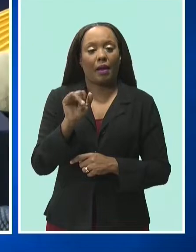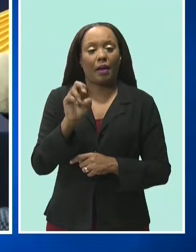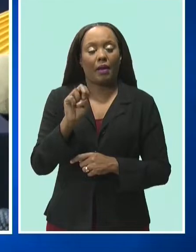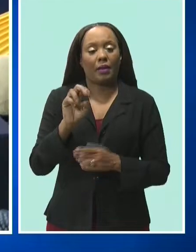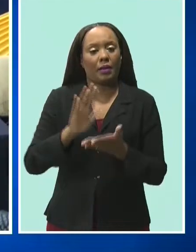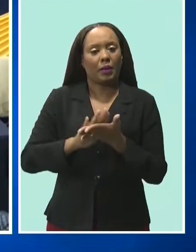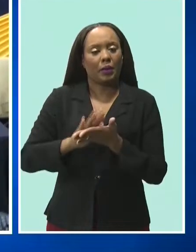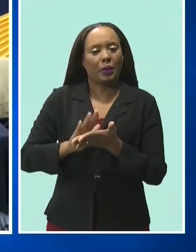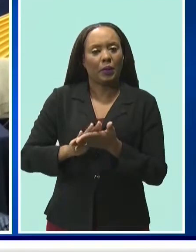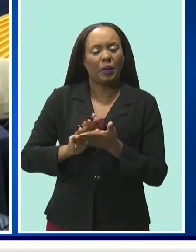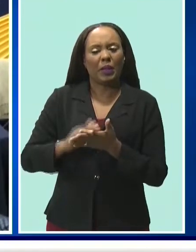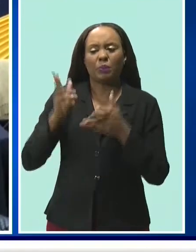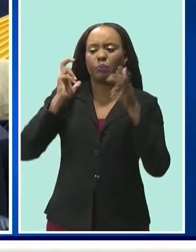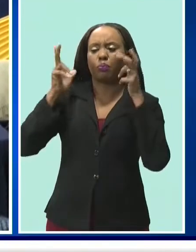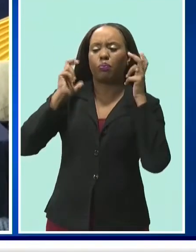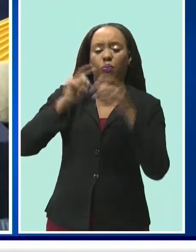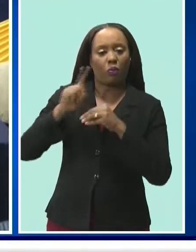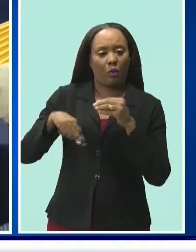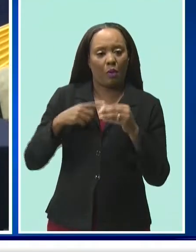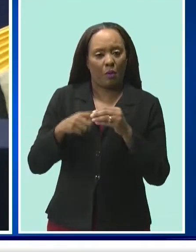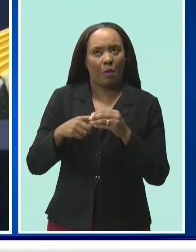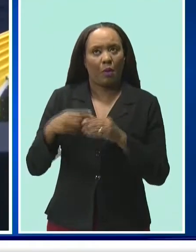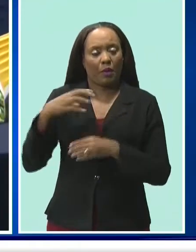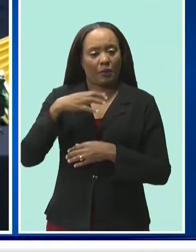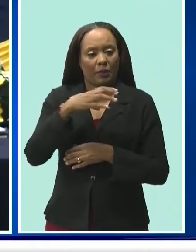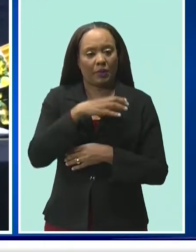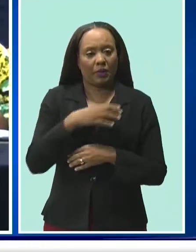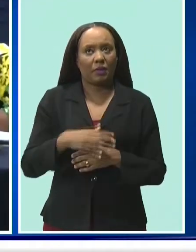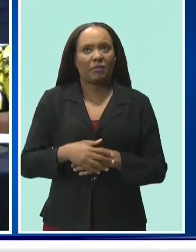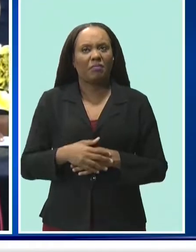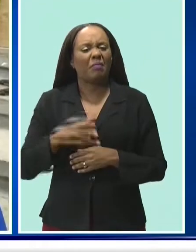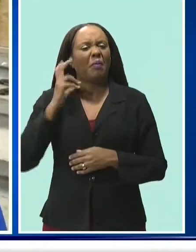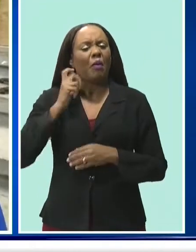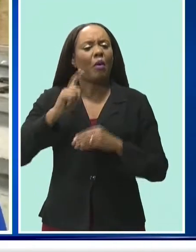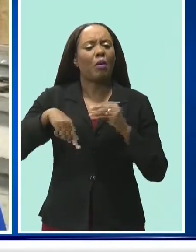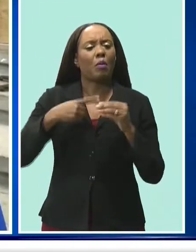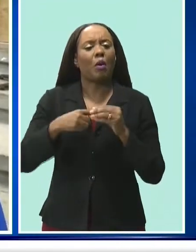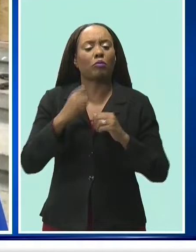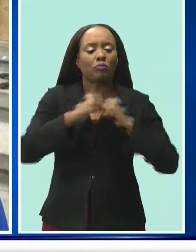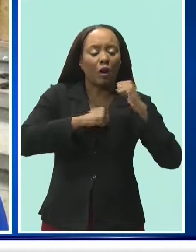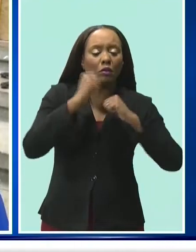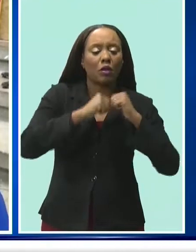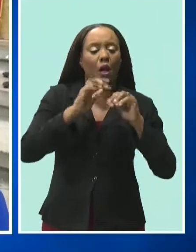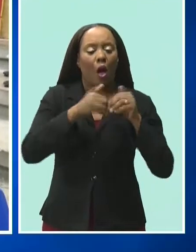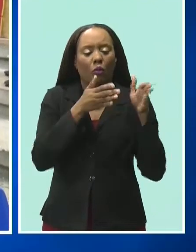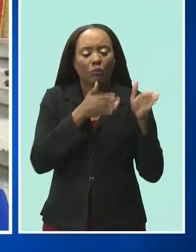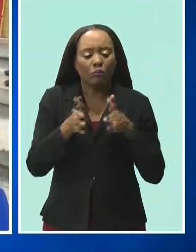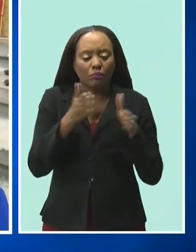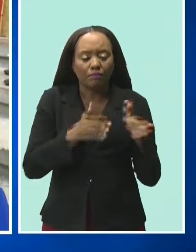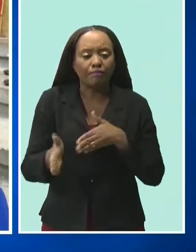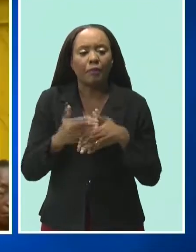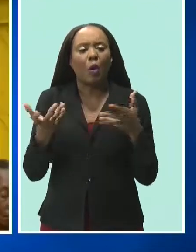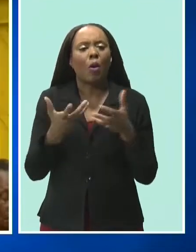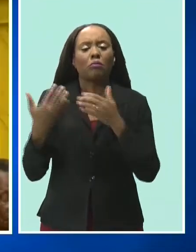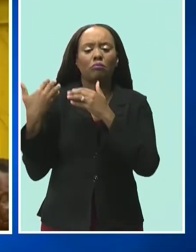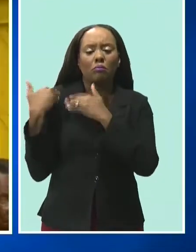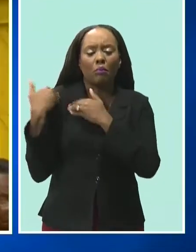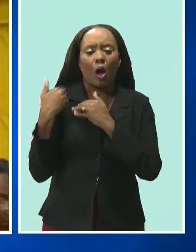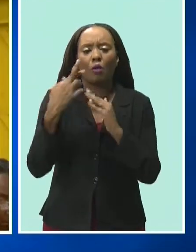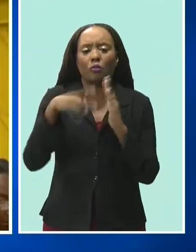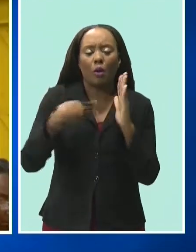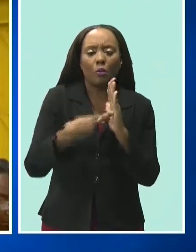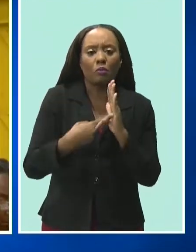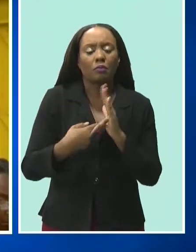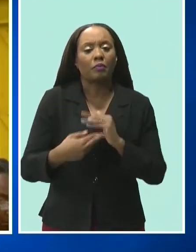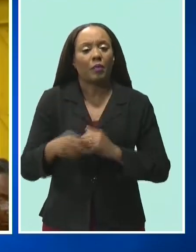from members of the Commission. They were told about their structure, roles and relevance. Ambassador to CARICOM David